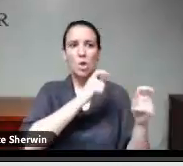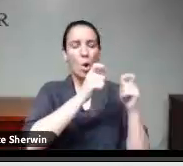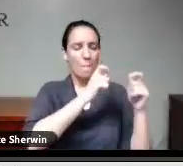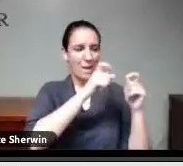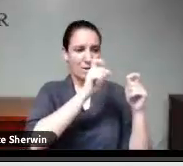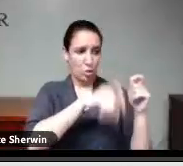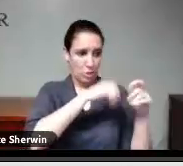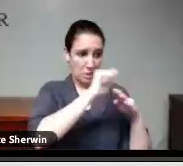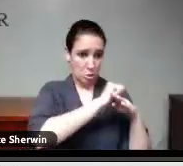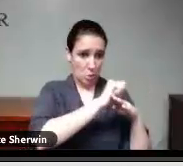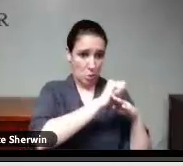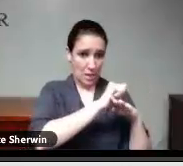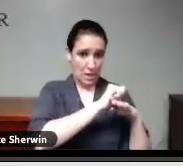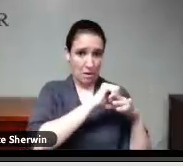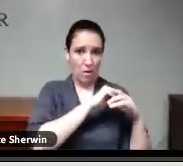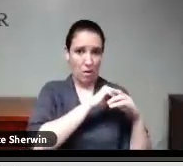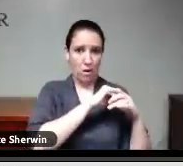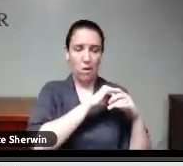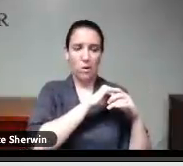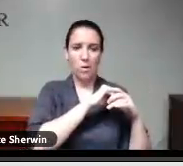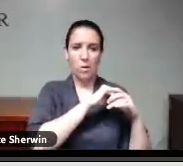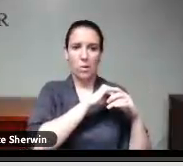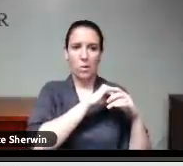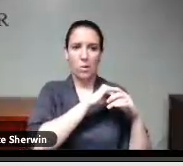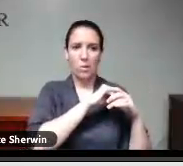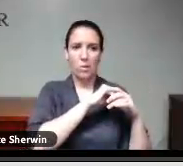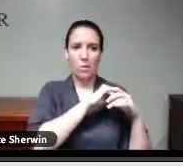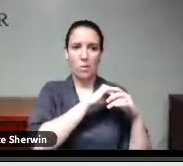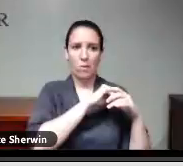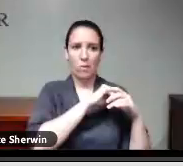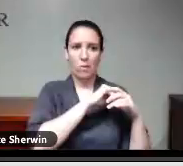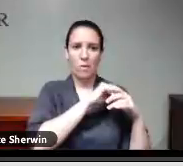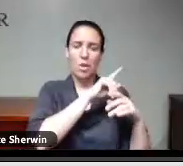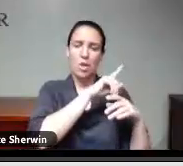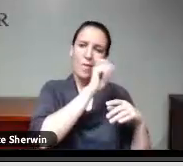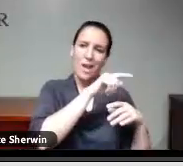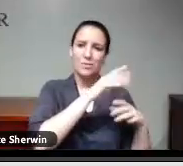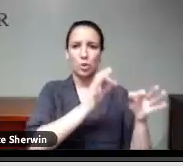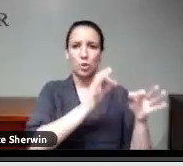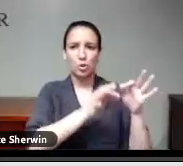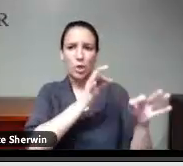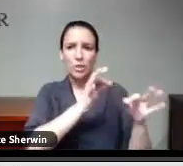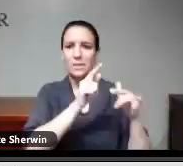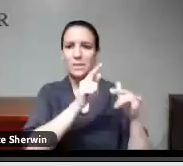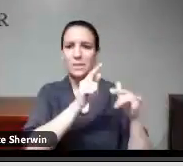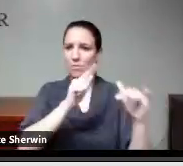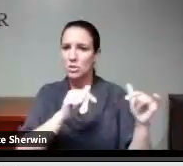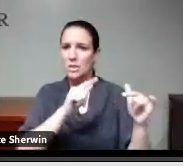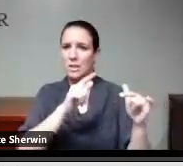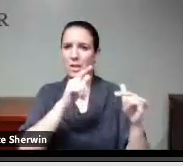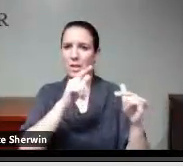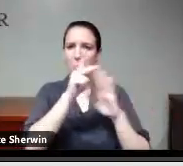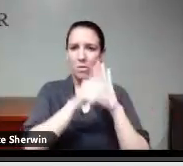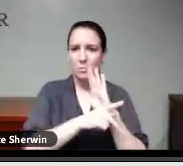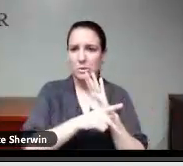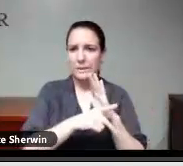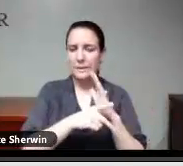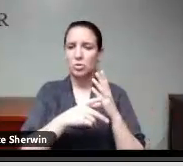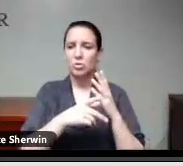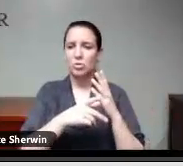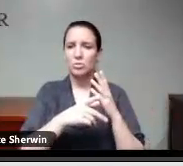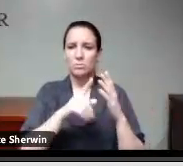training. Now, when they asked about, and you saw the things they asked about, justice, diversity, et cetera, policies, procedures, and